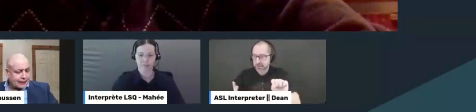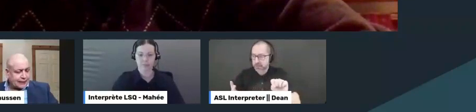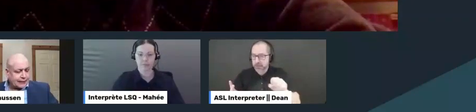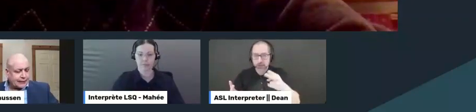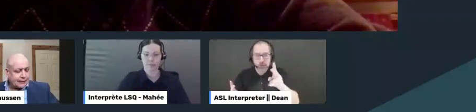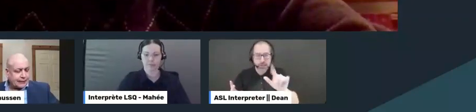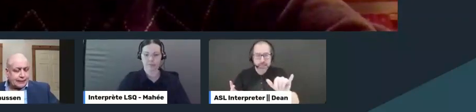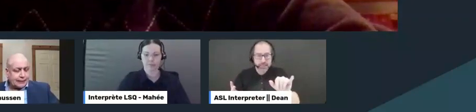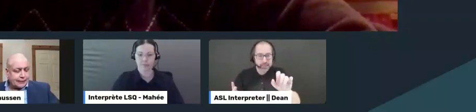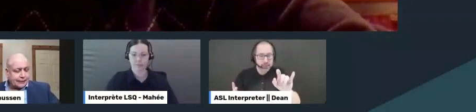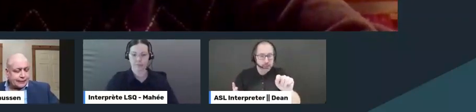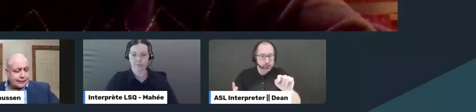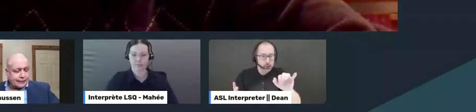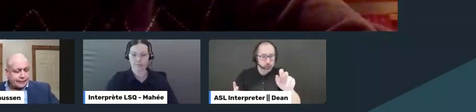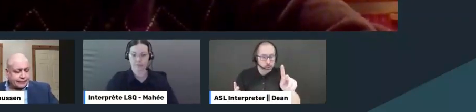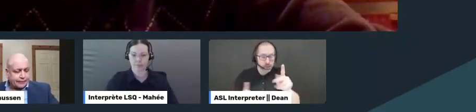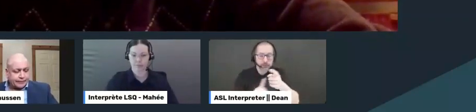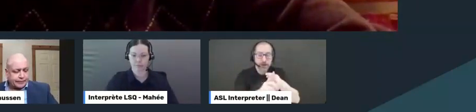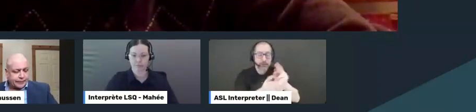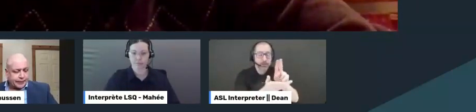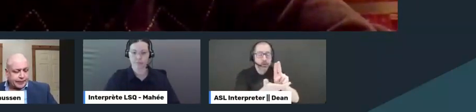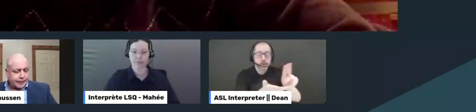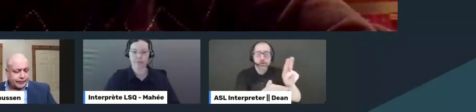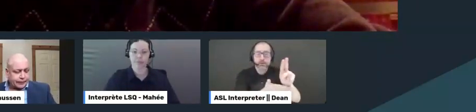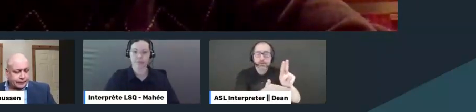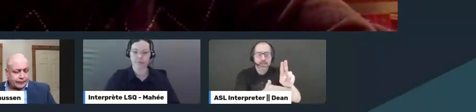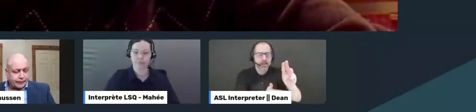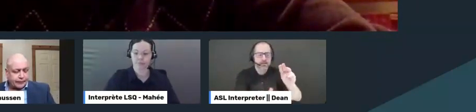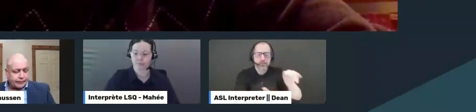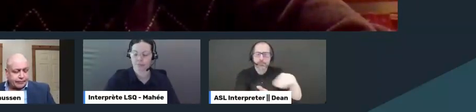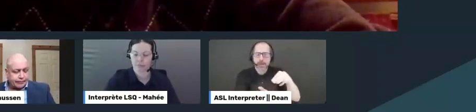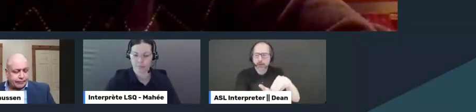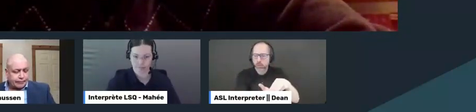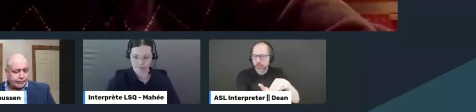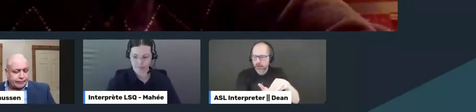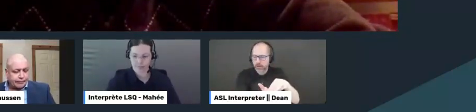from the University of Manitoba.